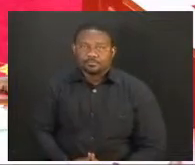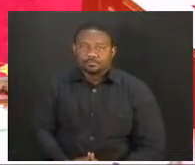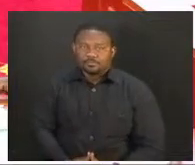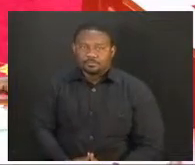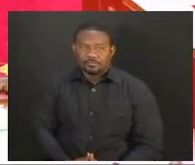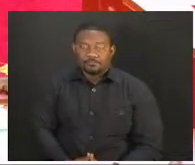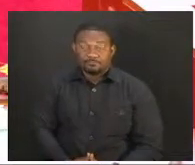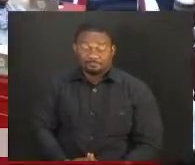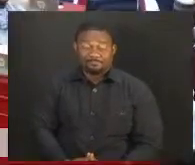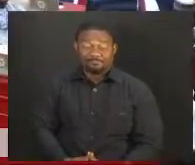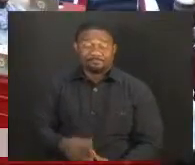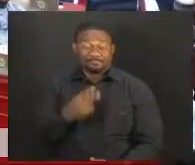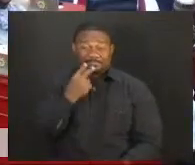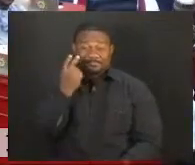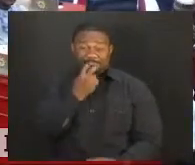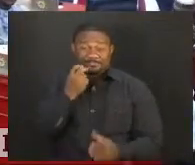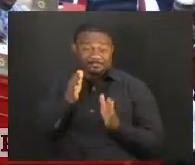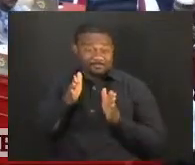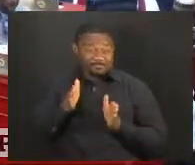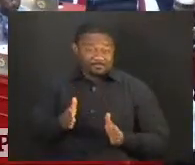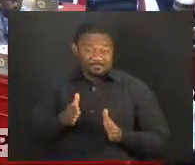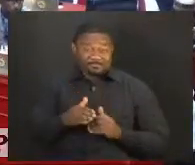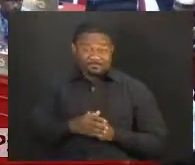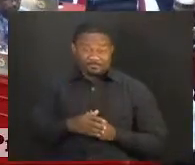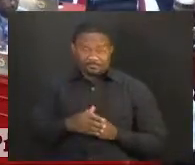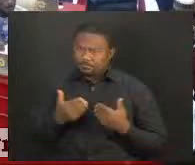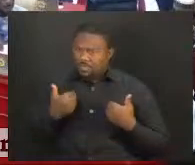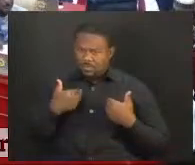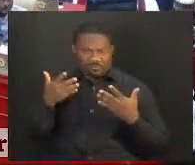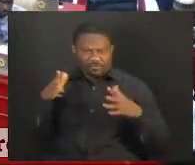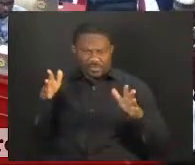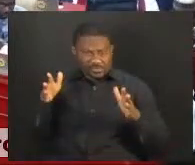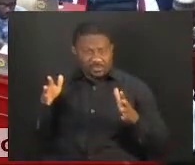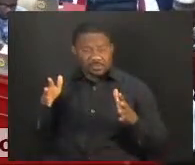Mr. Speaker, we have